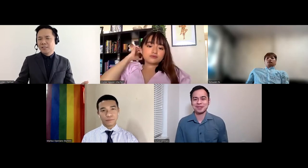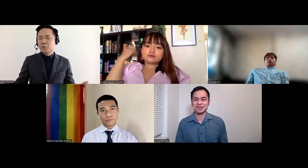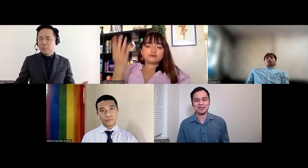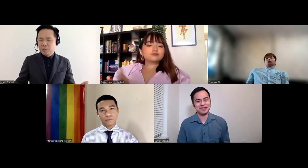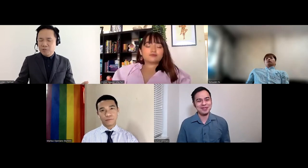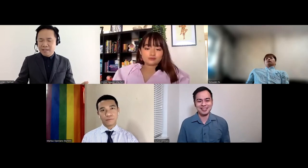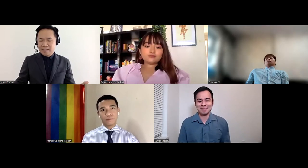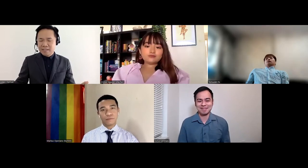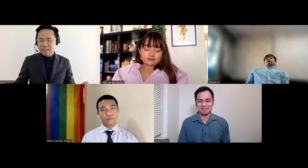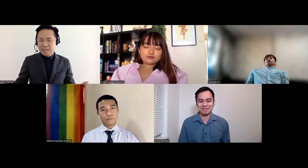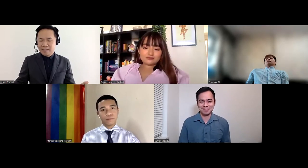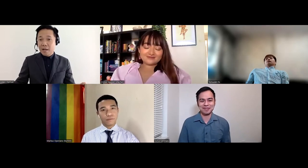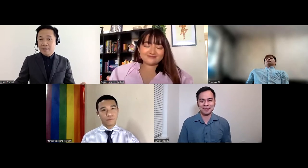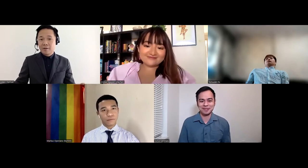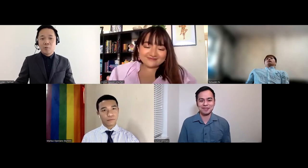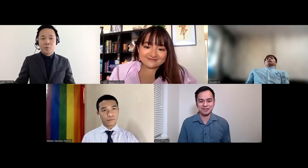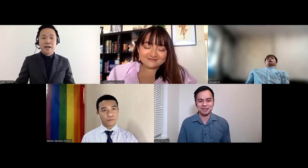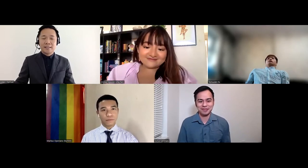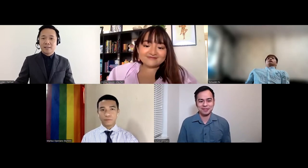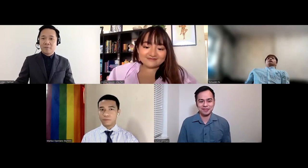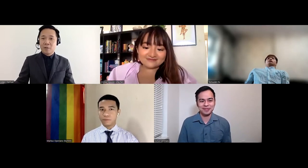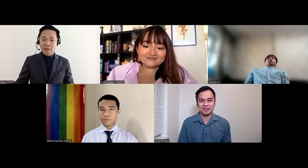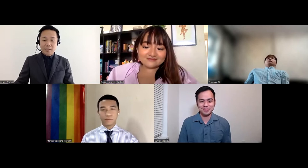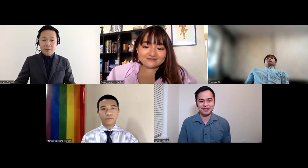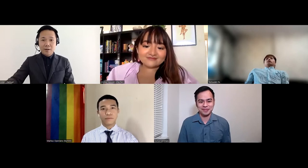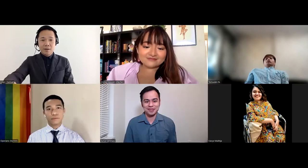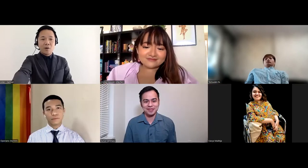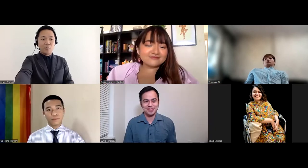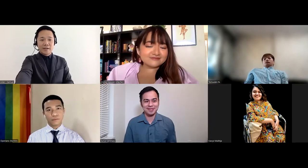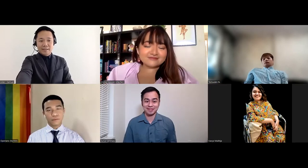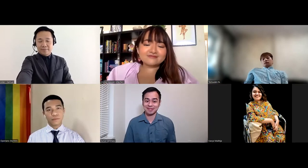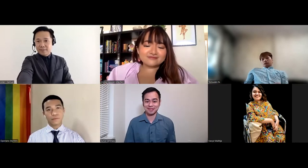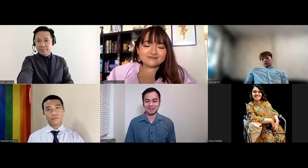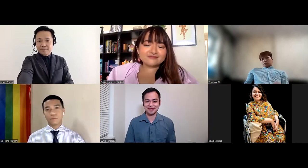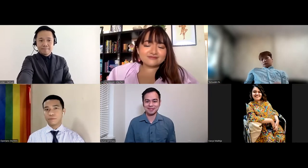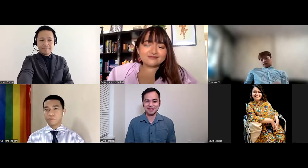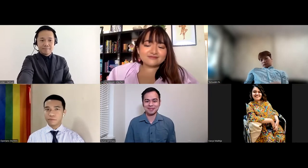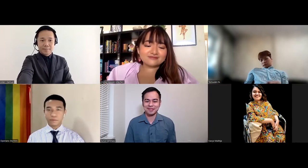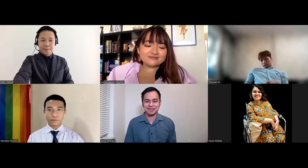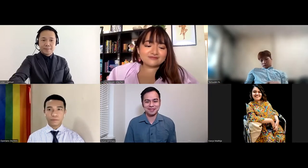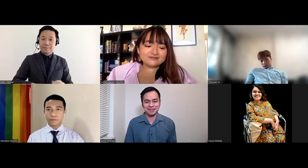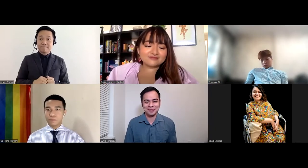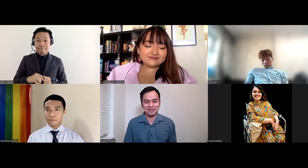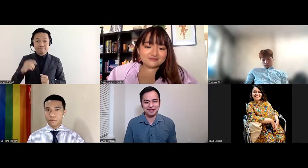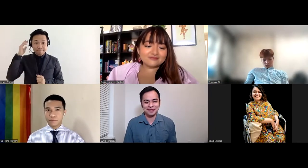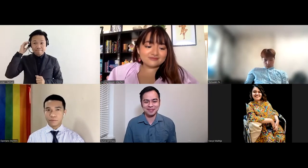us to communicate with each other, regardless of whether we are hearing or we are deaf.